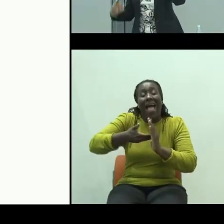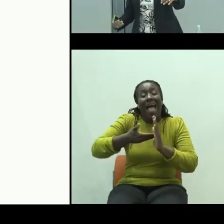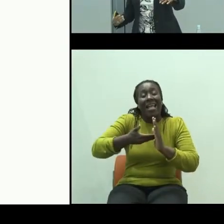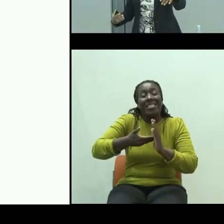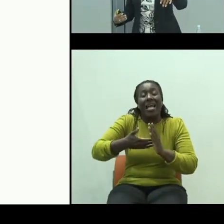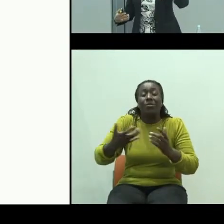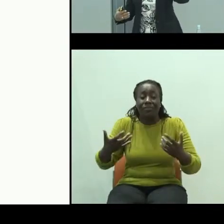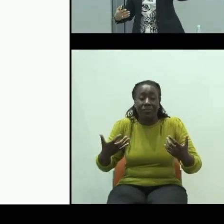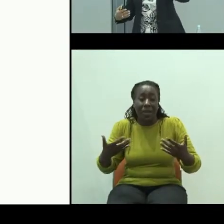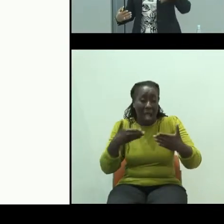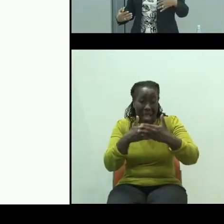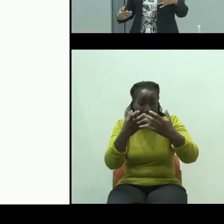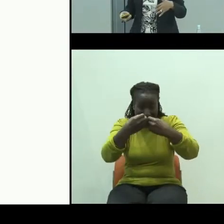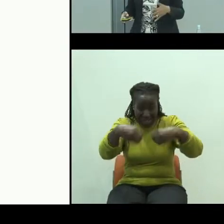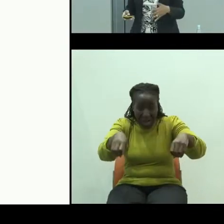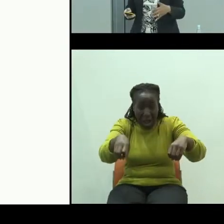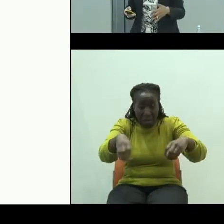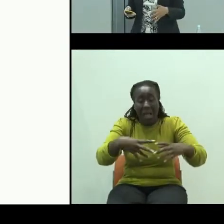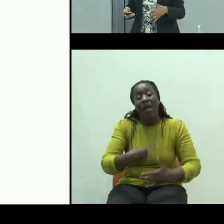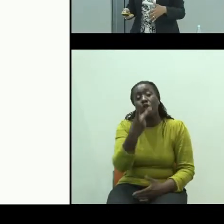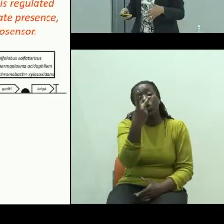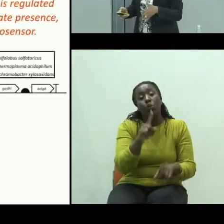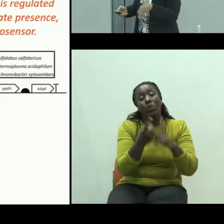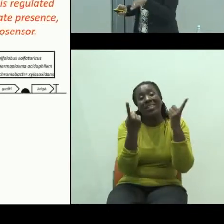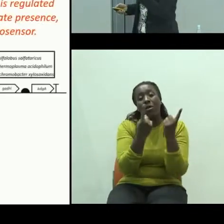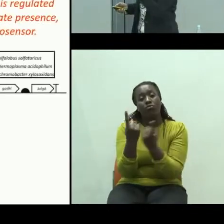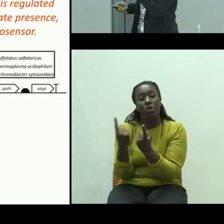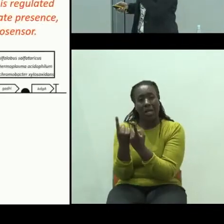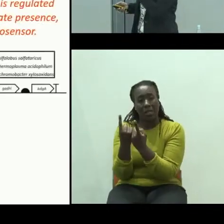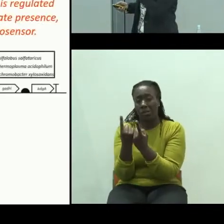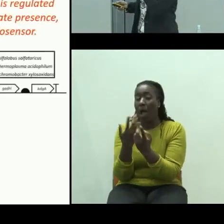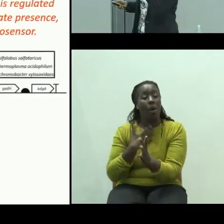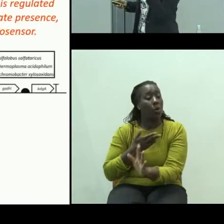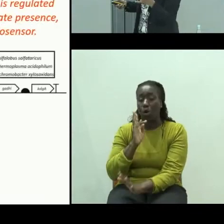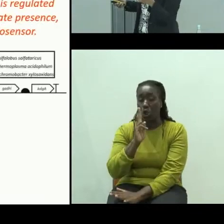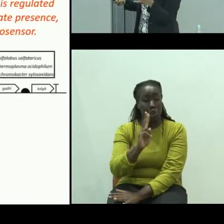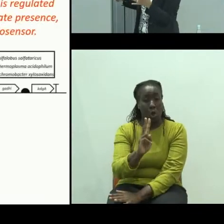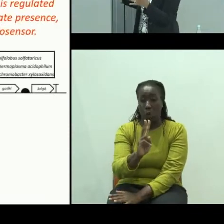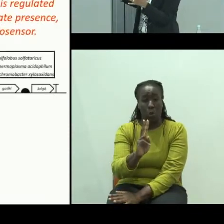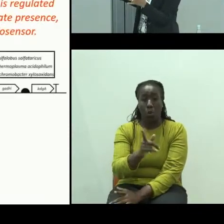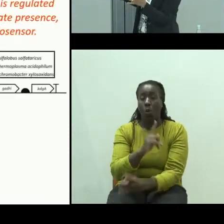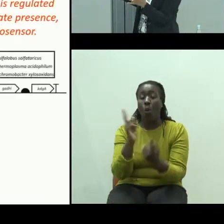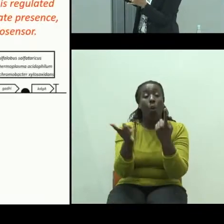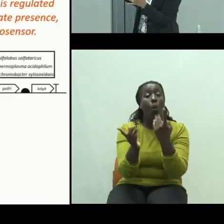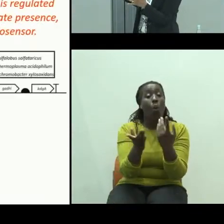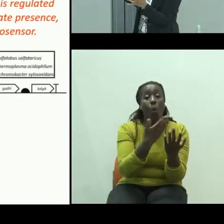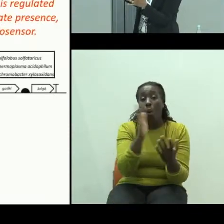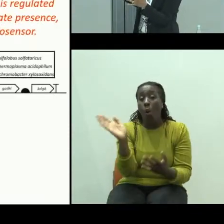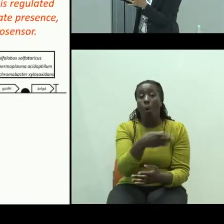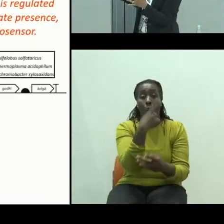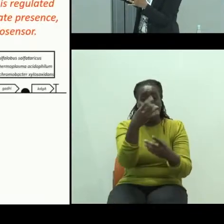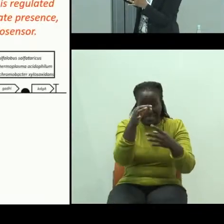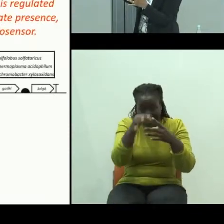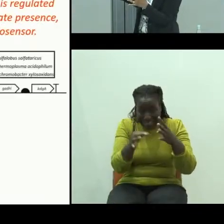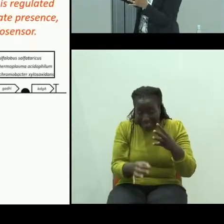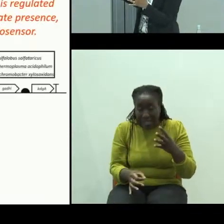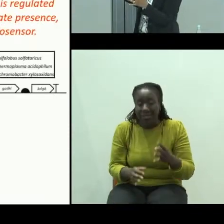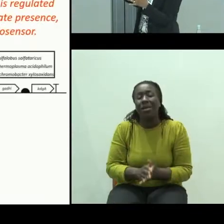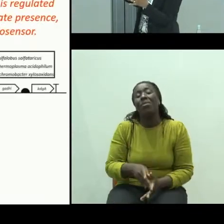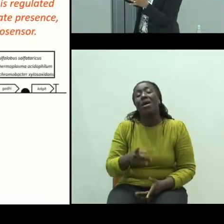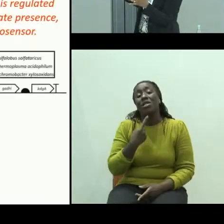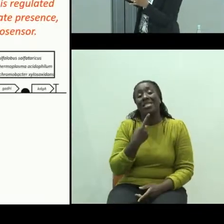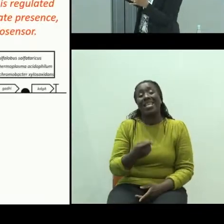the same compound from 2 different products. I'm not going to show you all the details of that. I'm just going to say that this pathway is